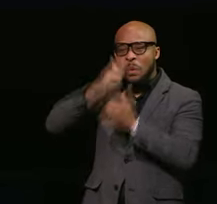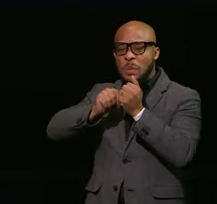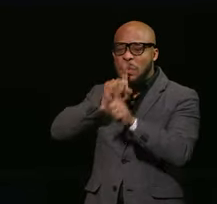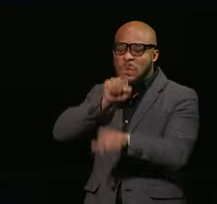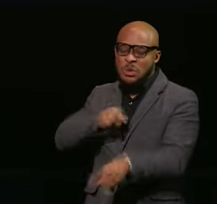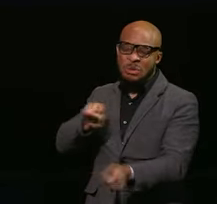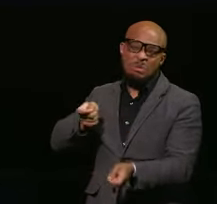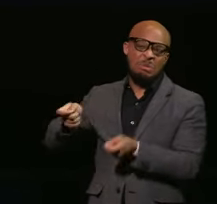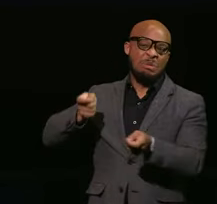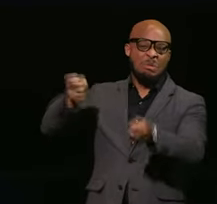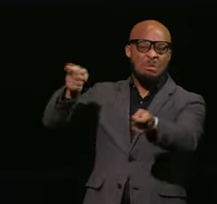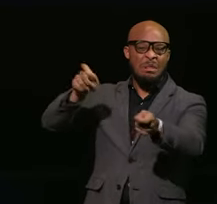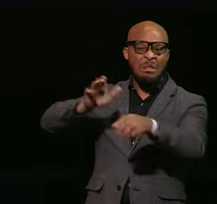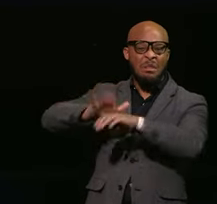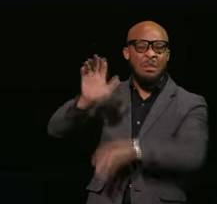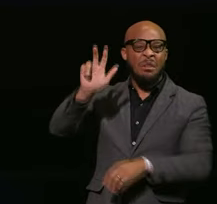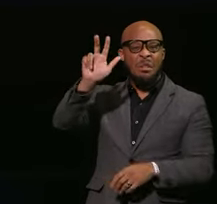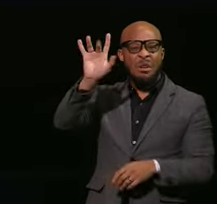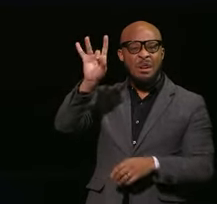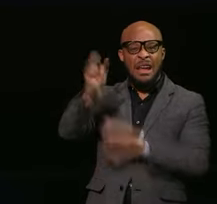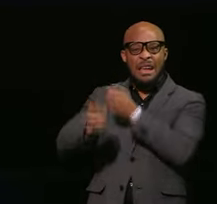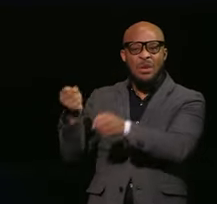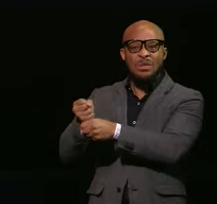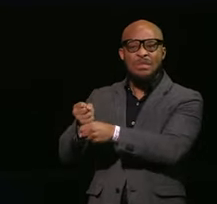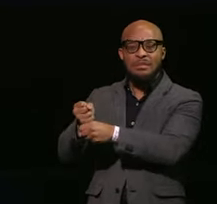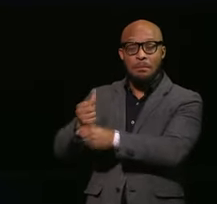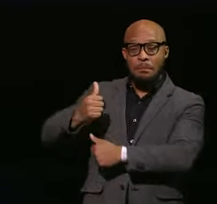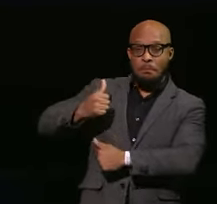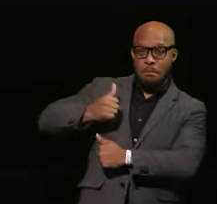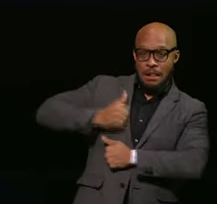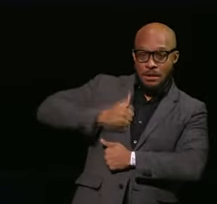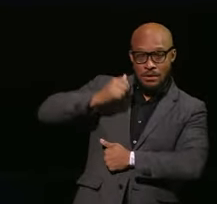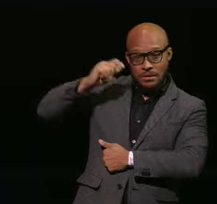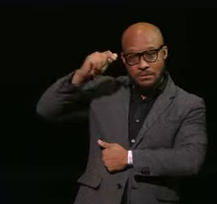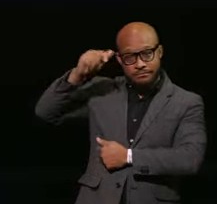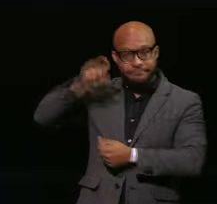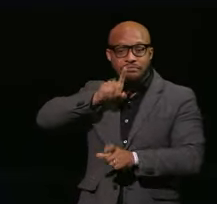enemy number one of the state, you know, and this is a military dictatorship. Anyways,